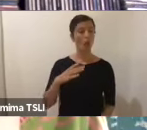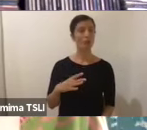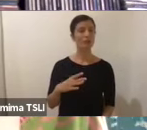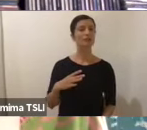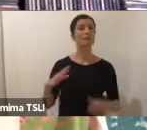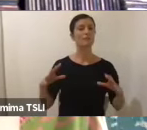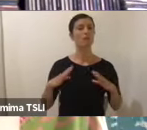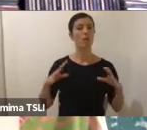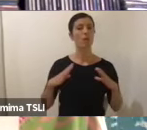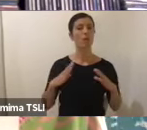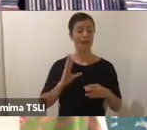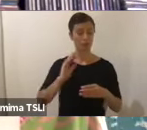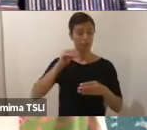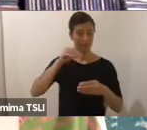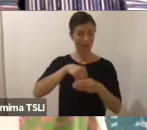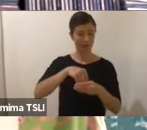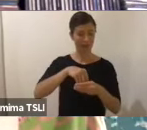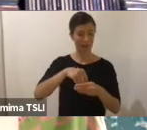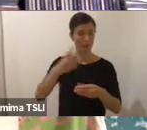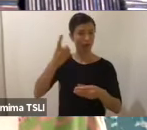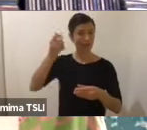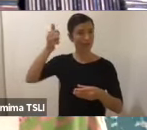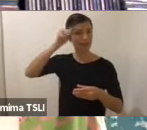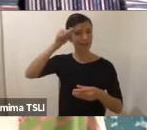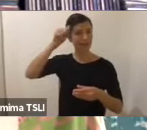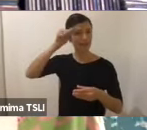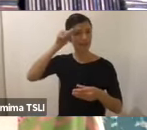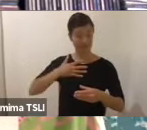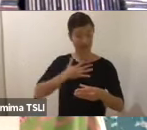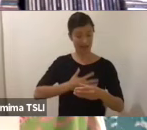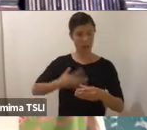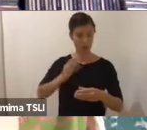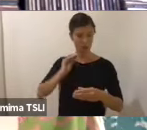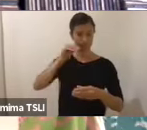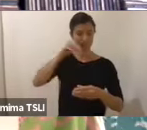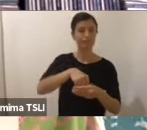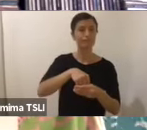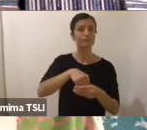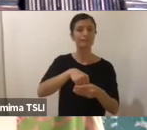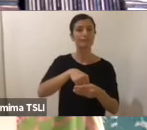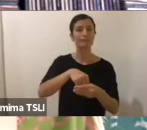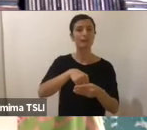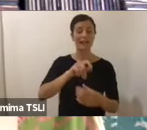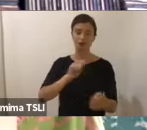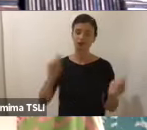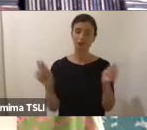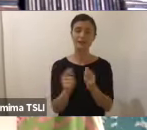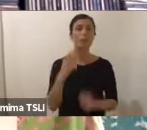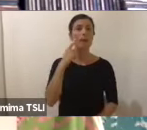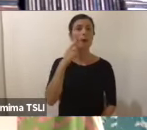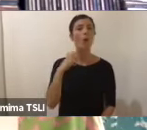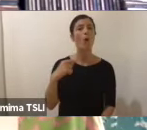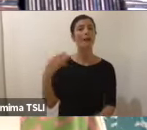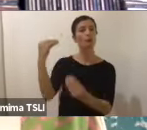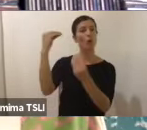our intellects and our emotions in the deep work of understanding and transforming our white conditioning so that's that's